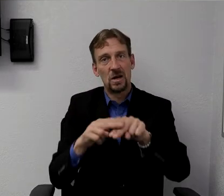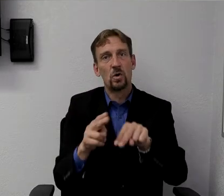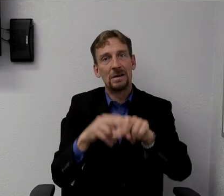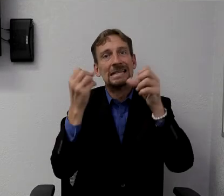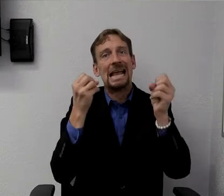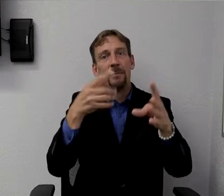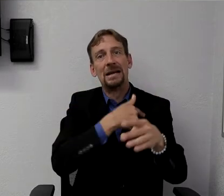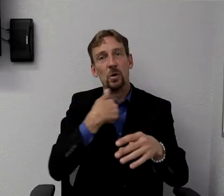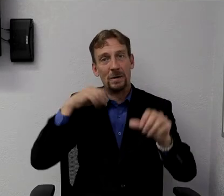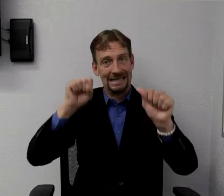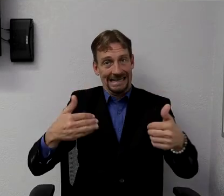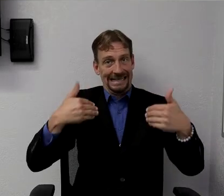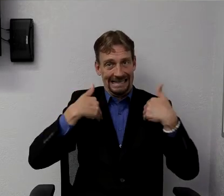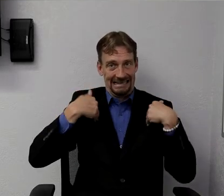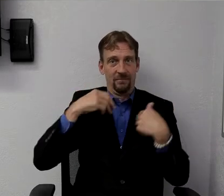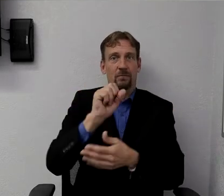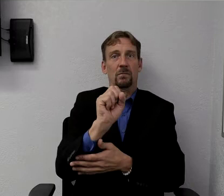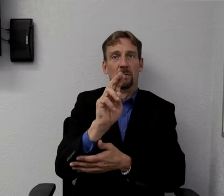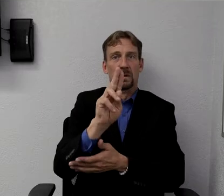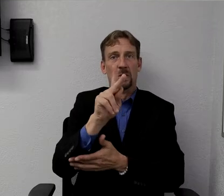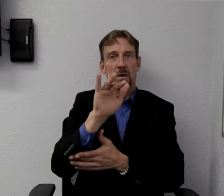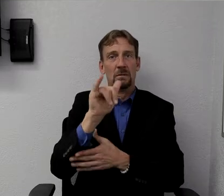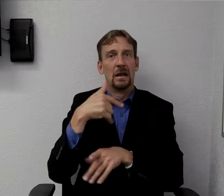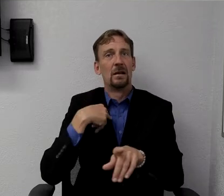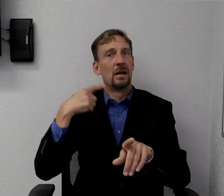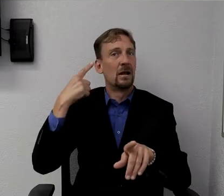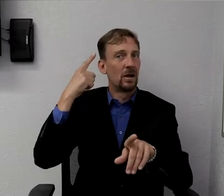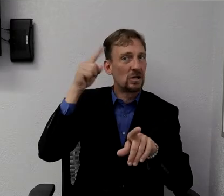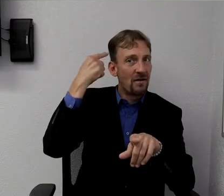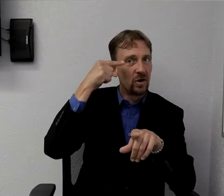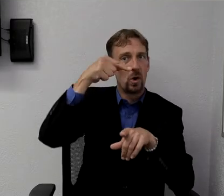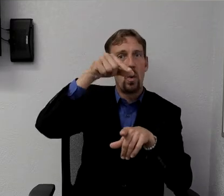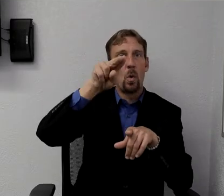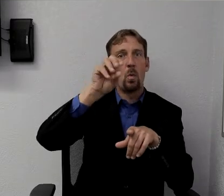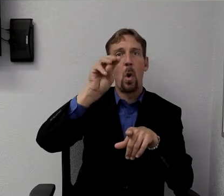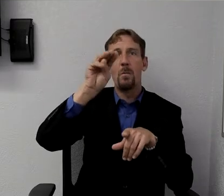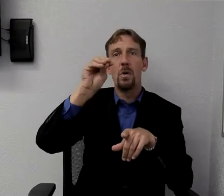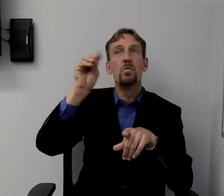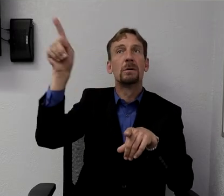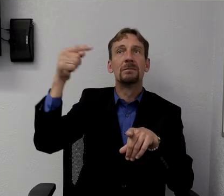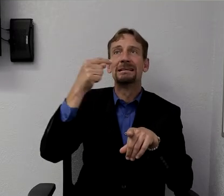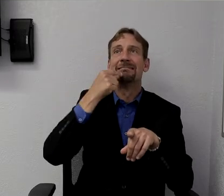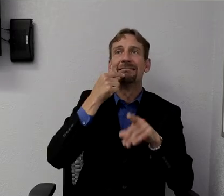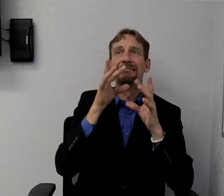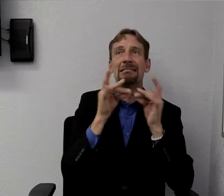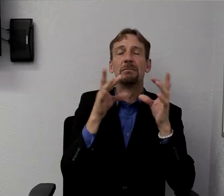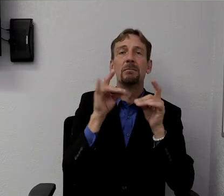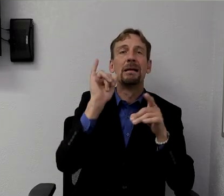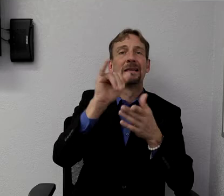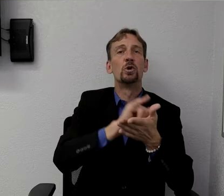me, interestingly, that Governor Cuomo actually made a comment yesterday or the day before that New York now